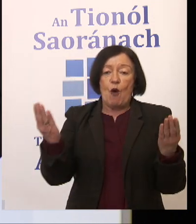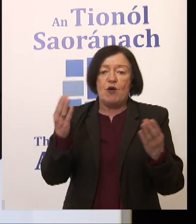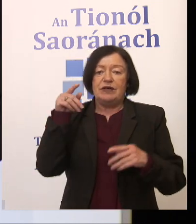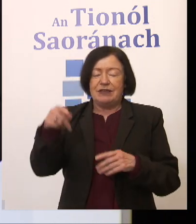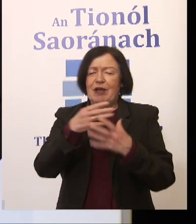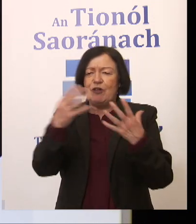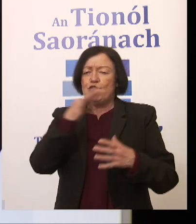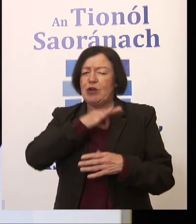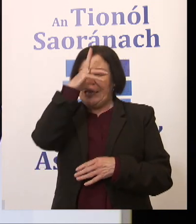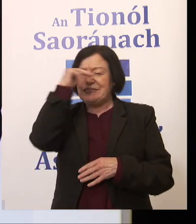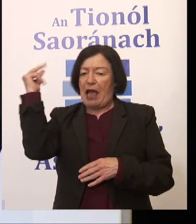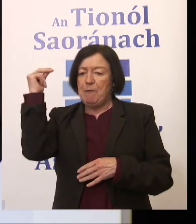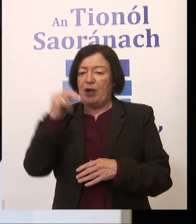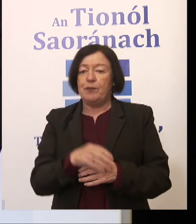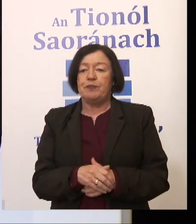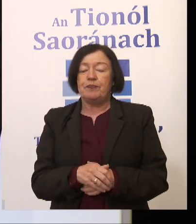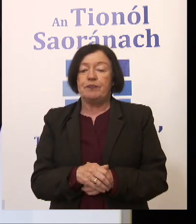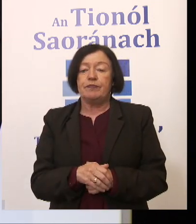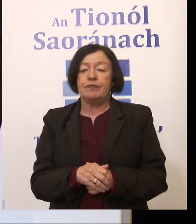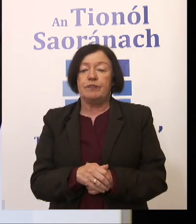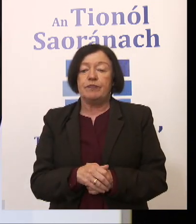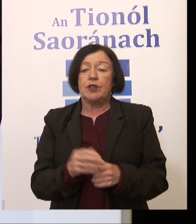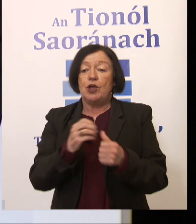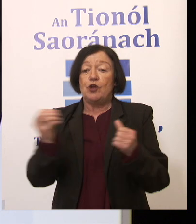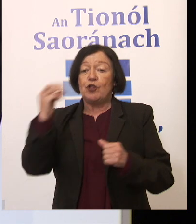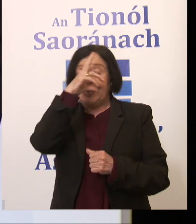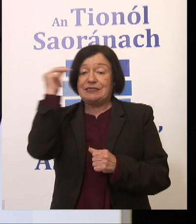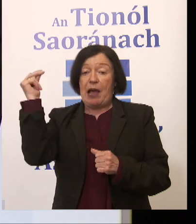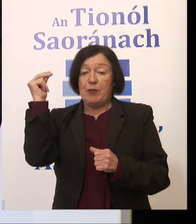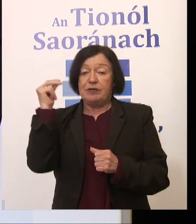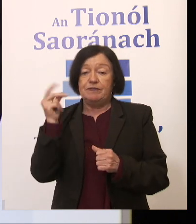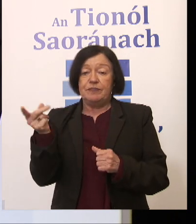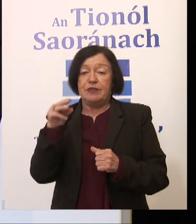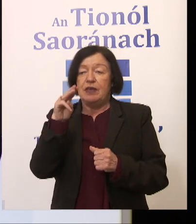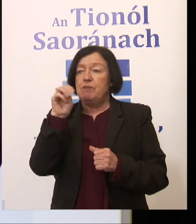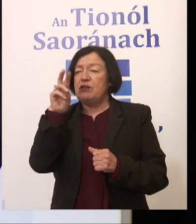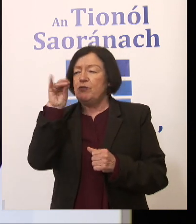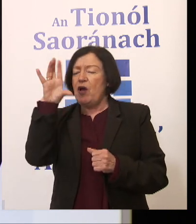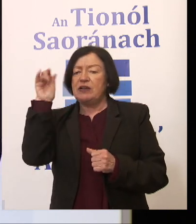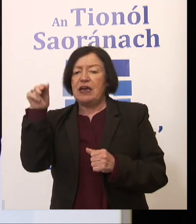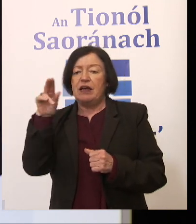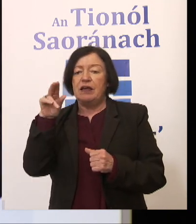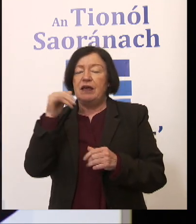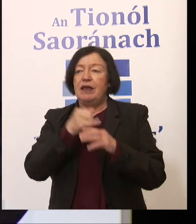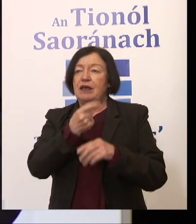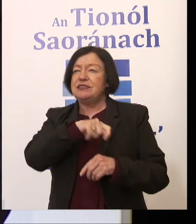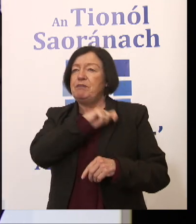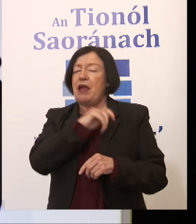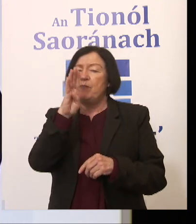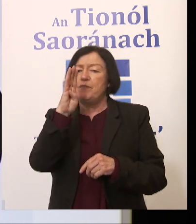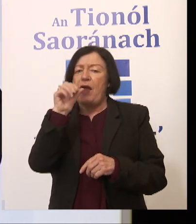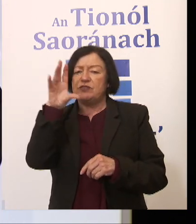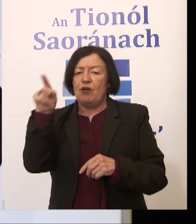very useful example. You know, another example may be the area metropolitana de Barcelona, which